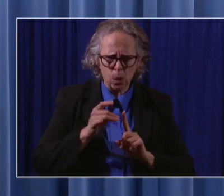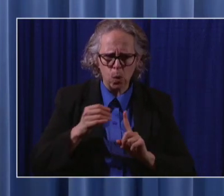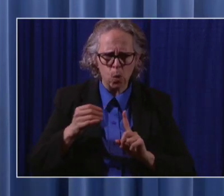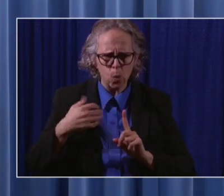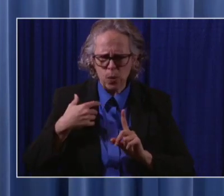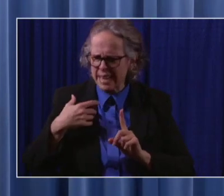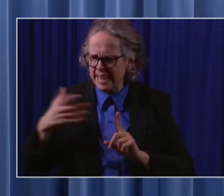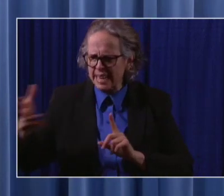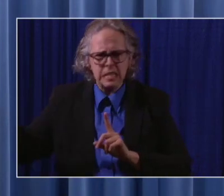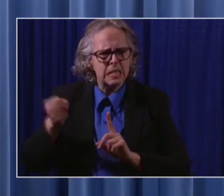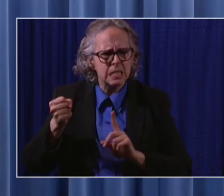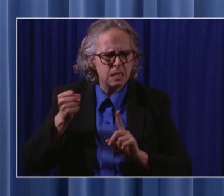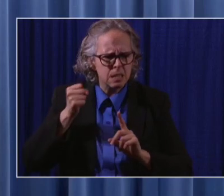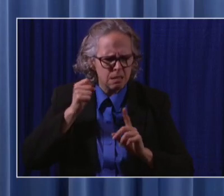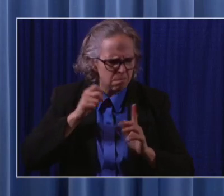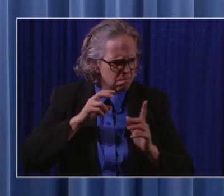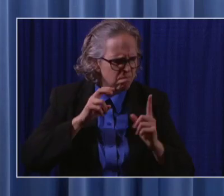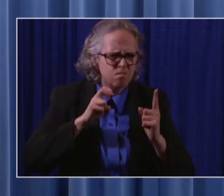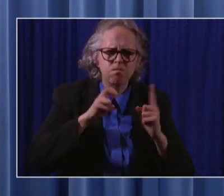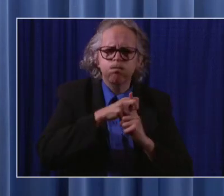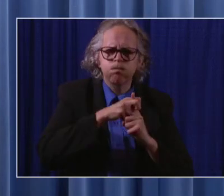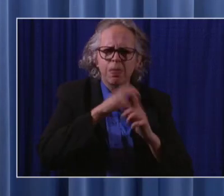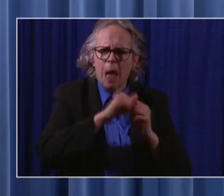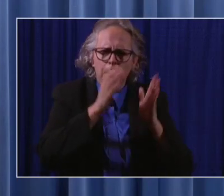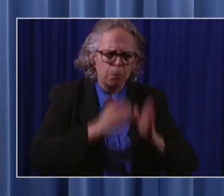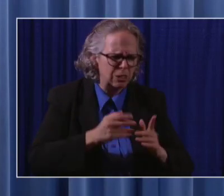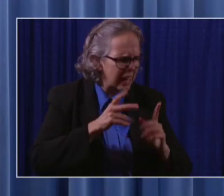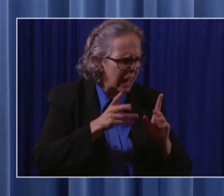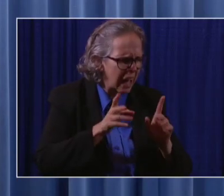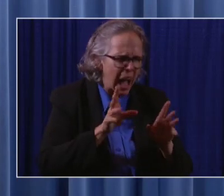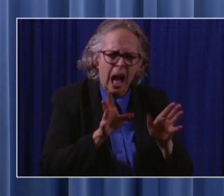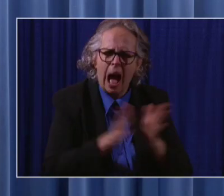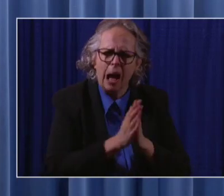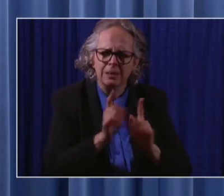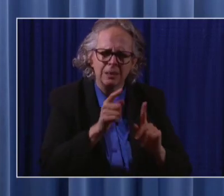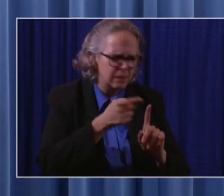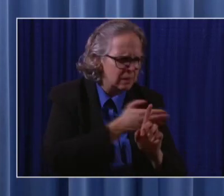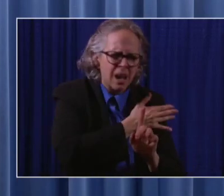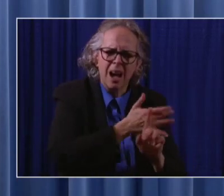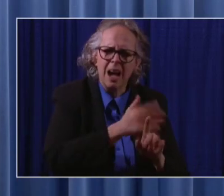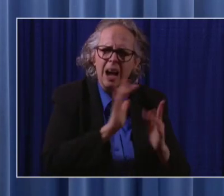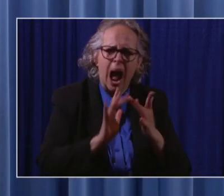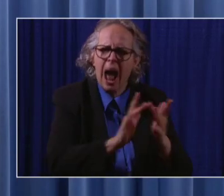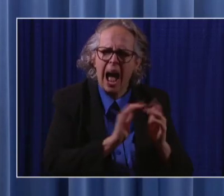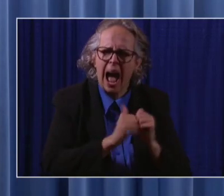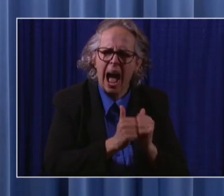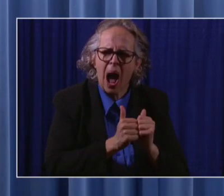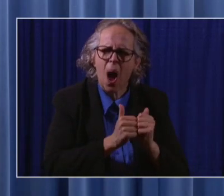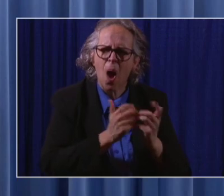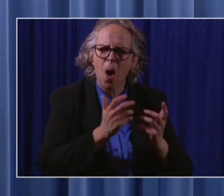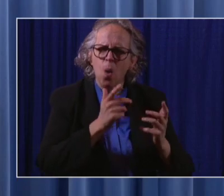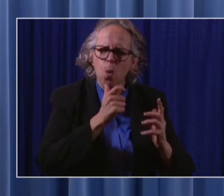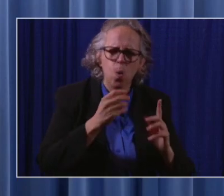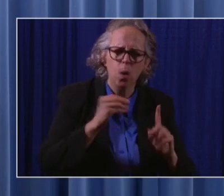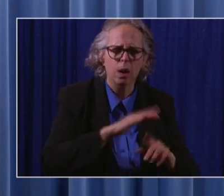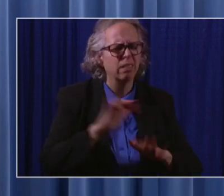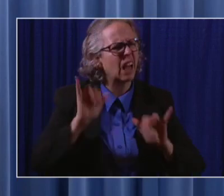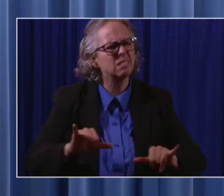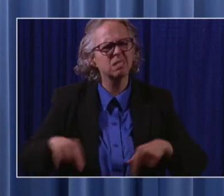infect others, or finding out who they've already infected and making sure they don't infect others, is an age-old way, going